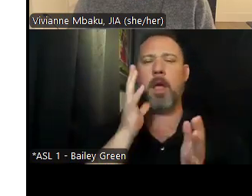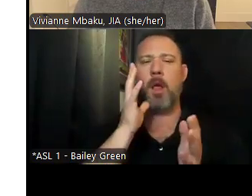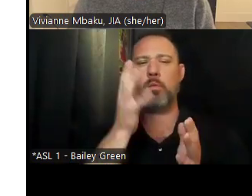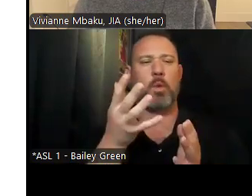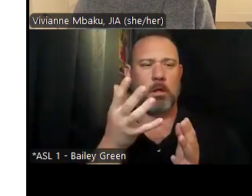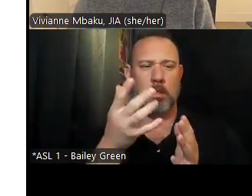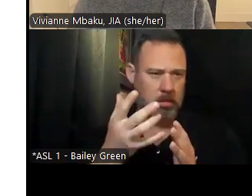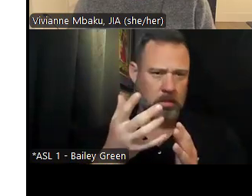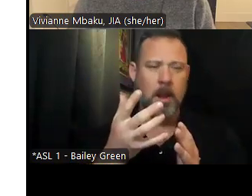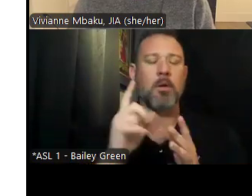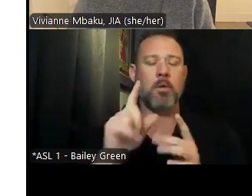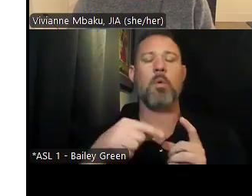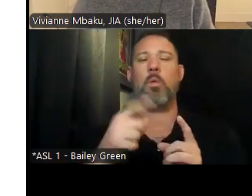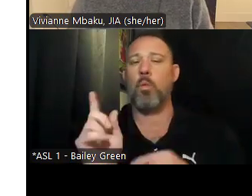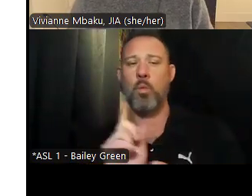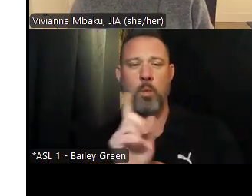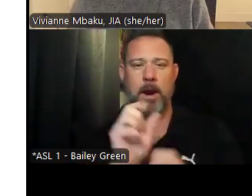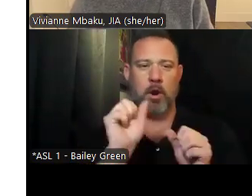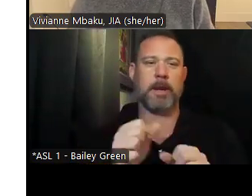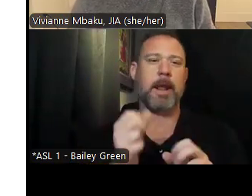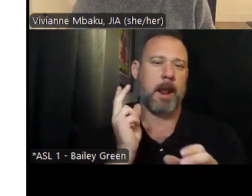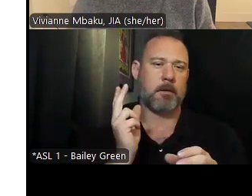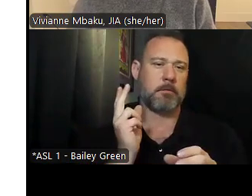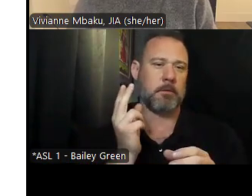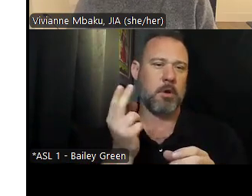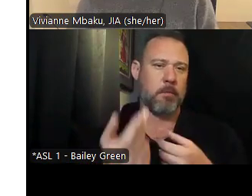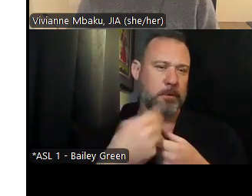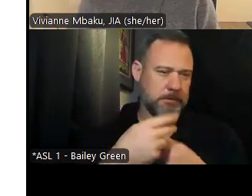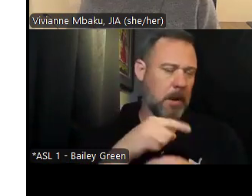out and when and where you can participate in public comment.